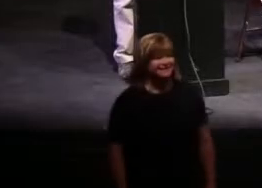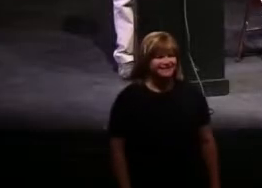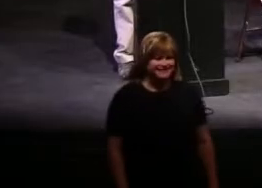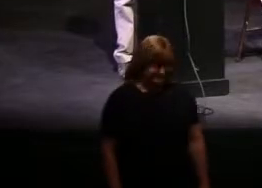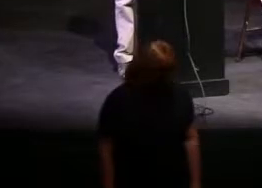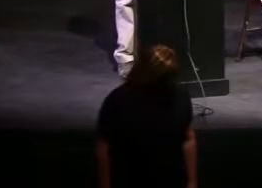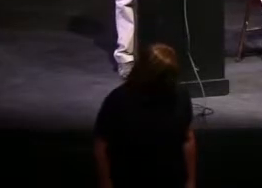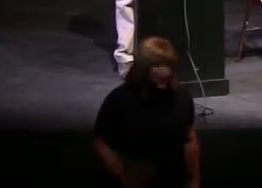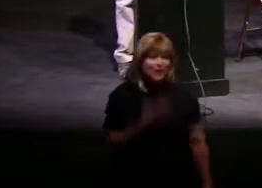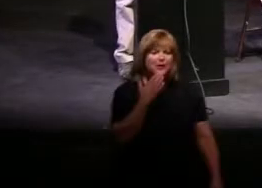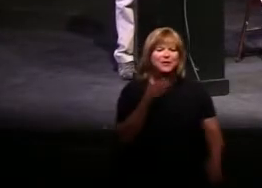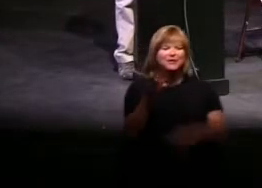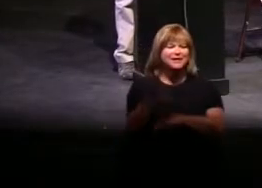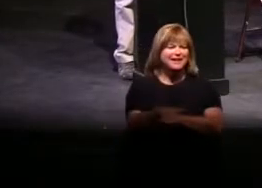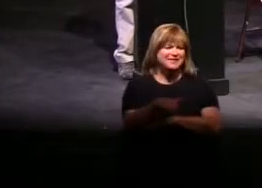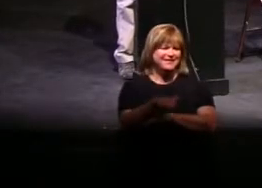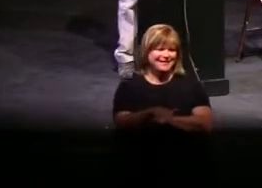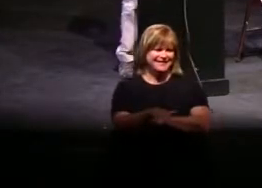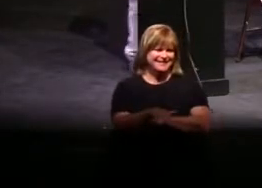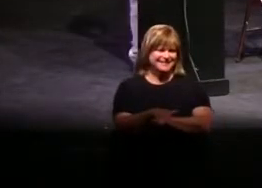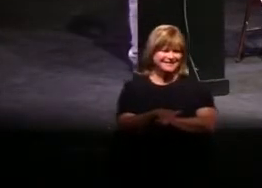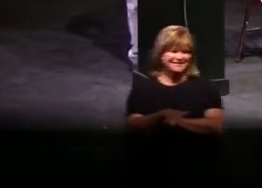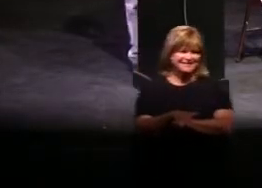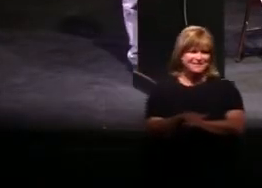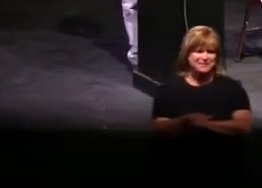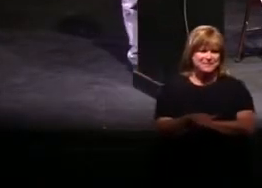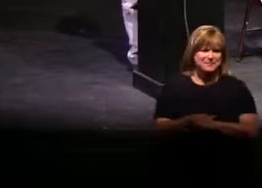Okay. Good evening. Good evening.